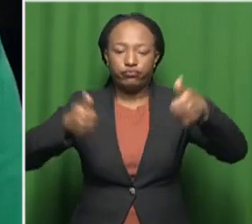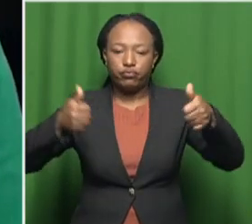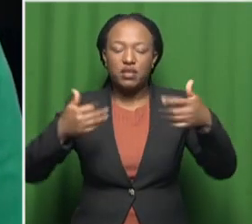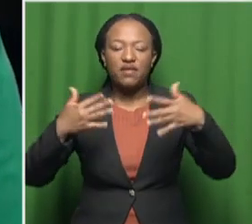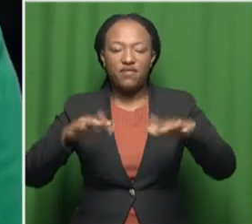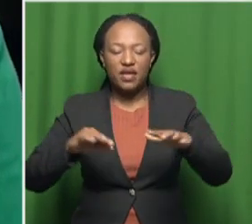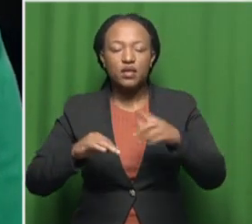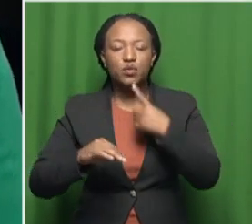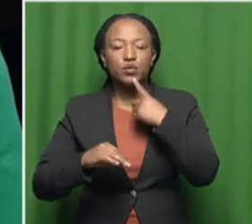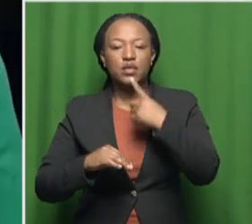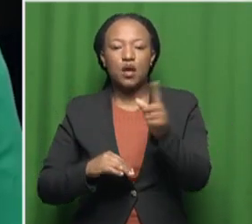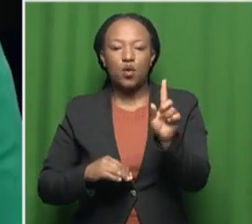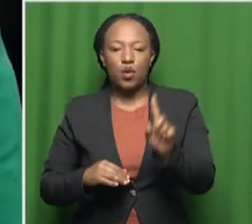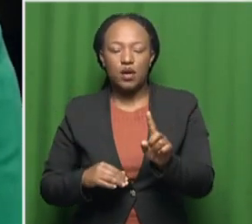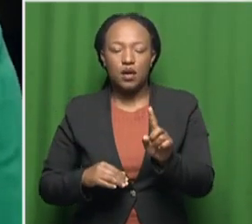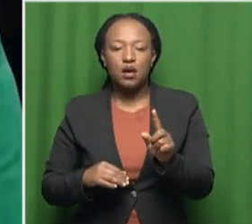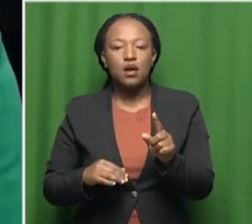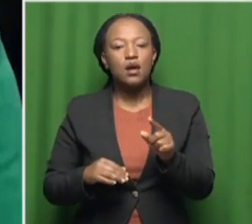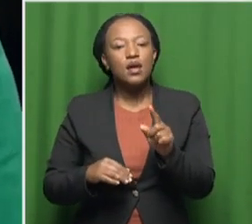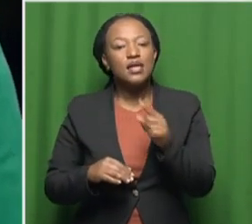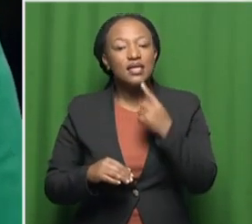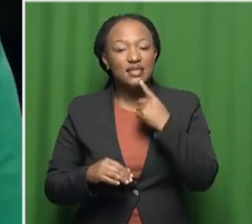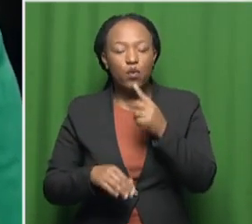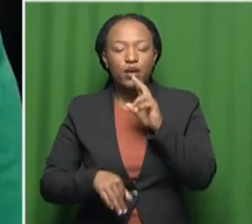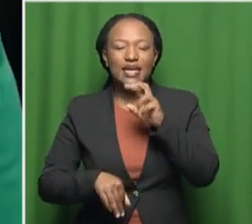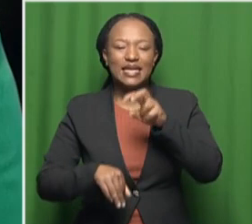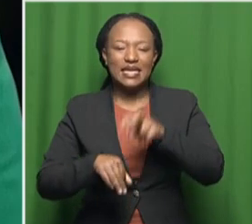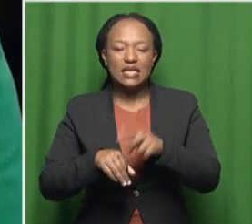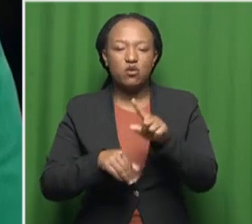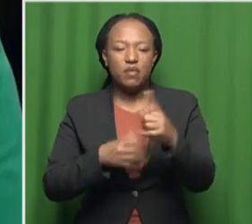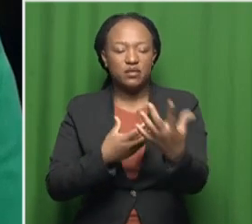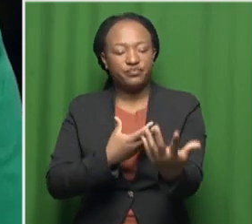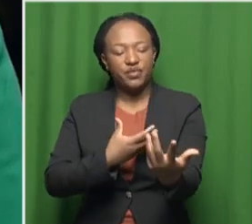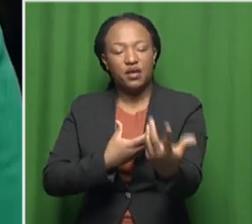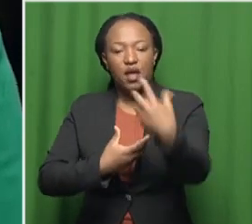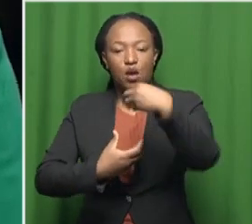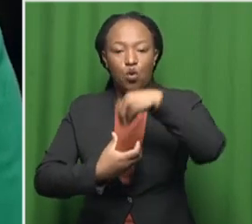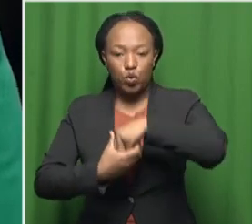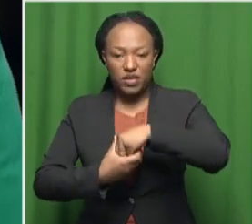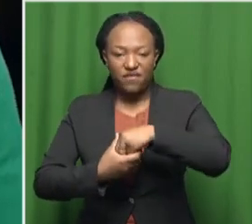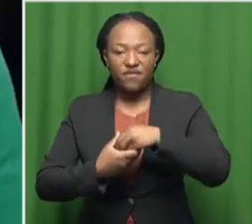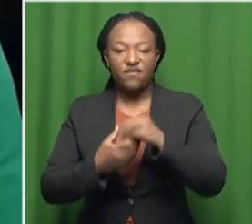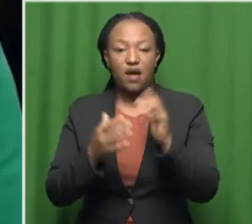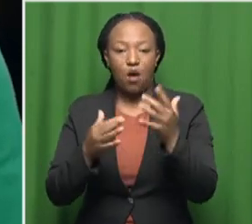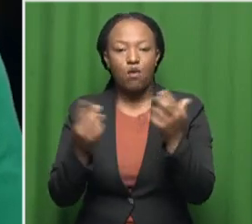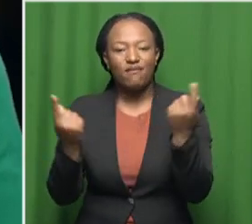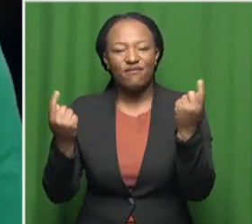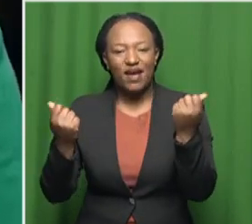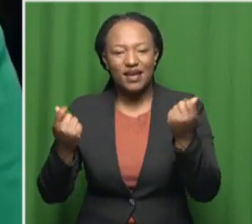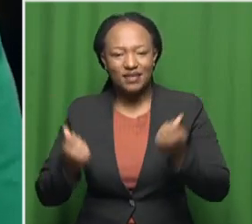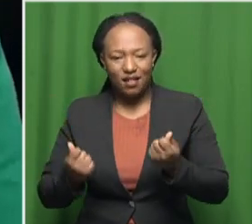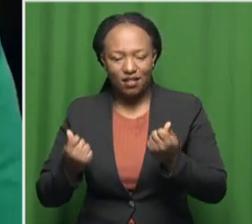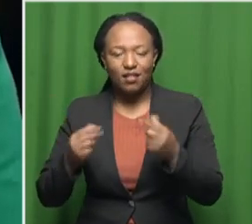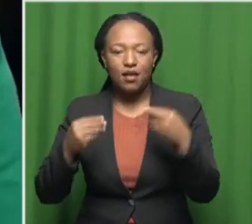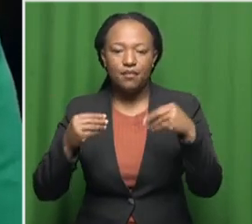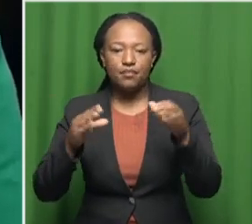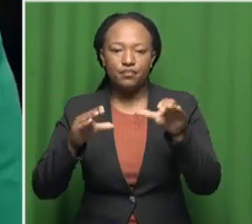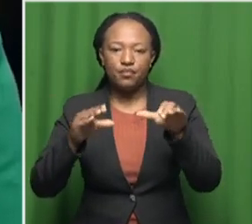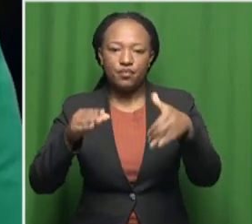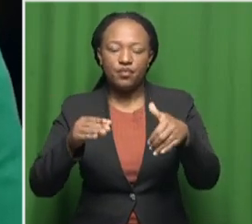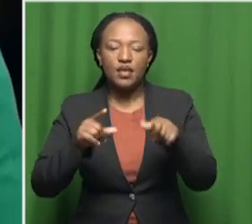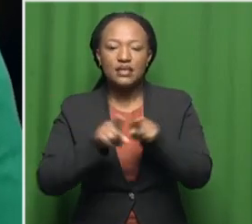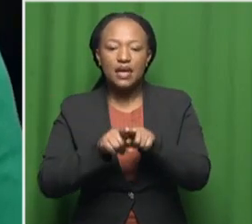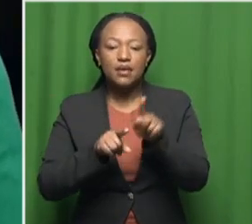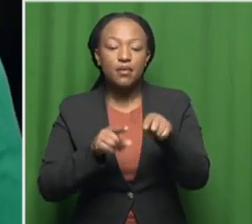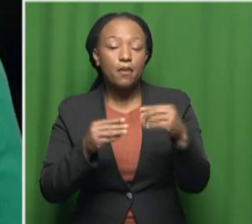one thing: the need to be inclusive in the financial sector, the need to be able to trade equally amongst